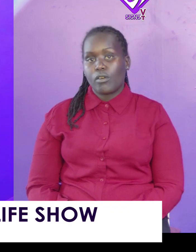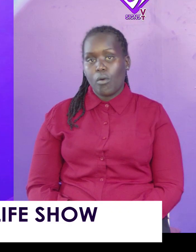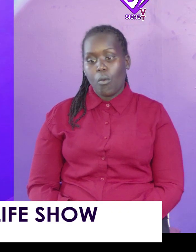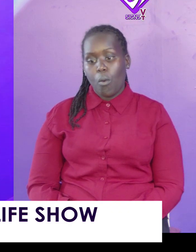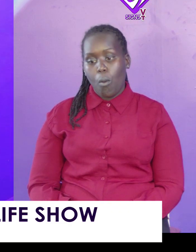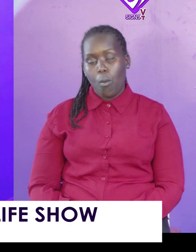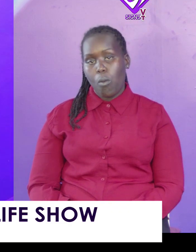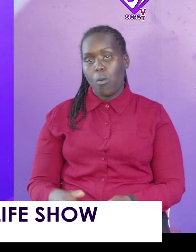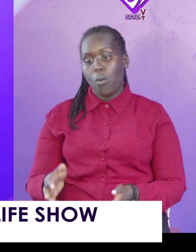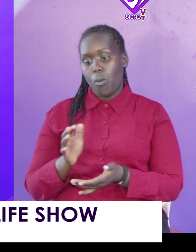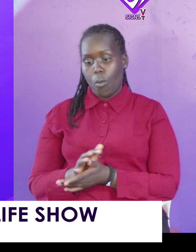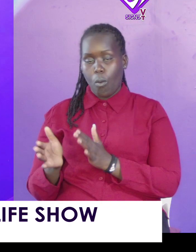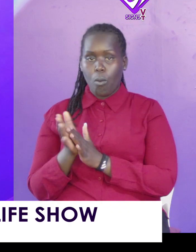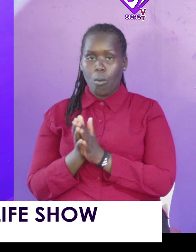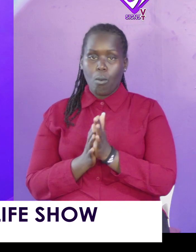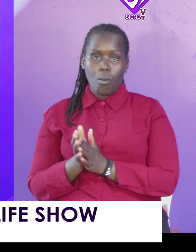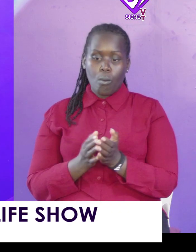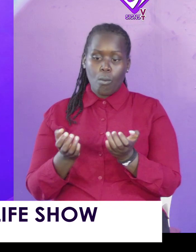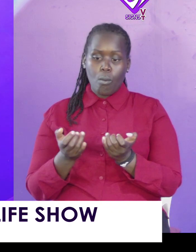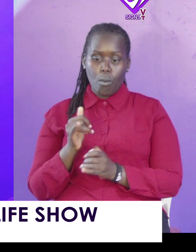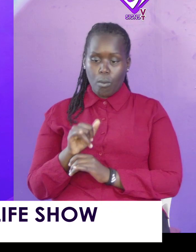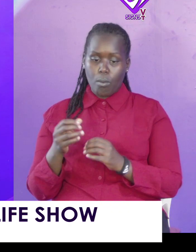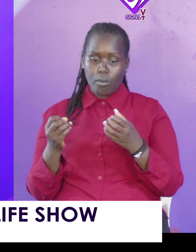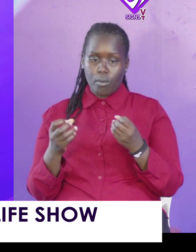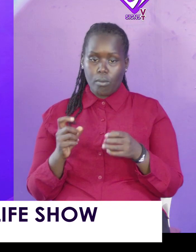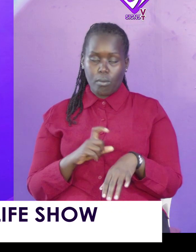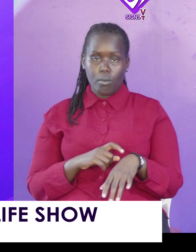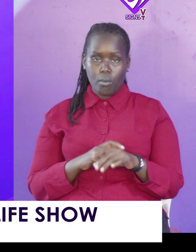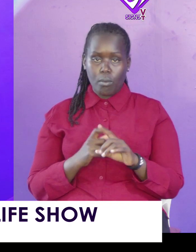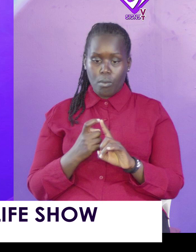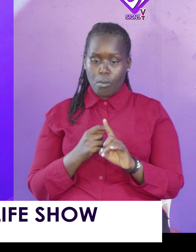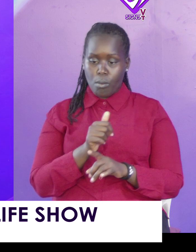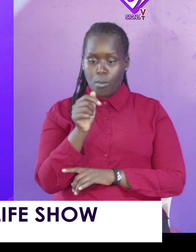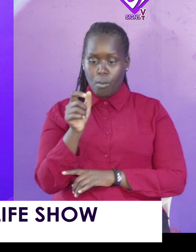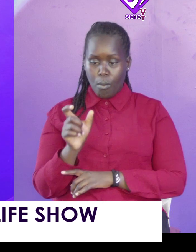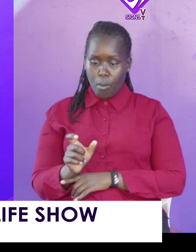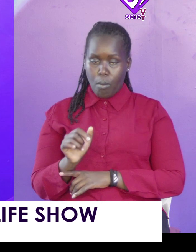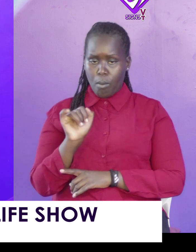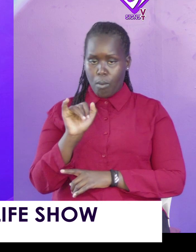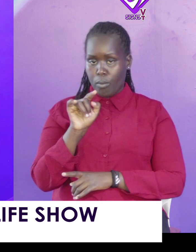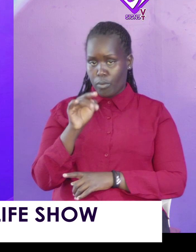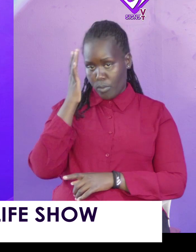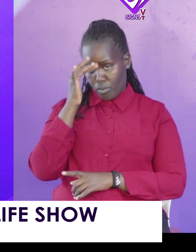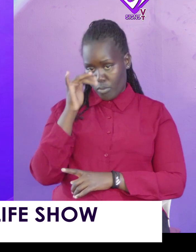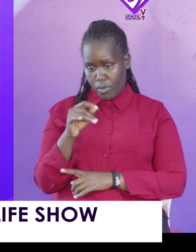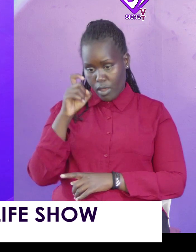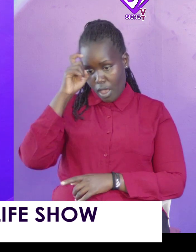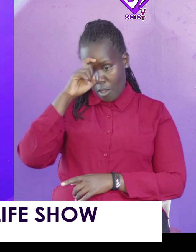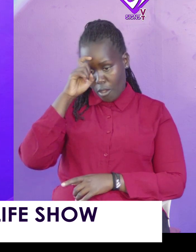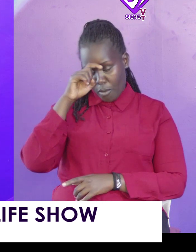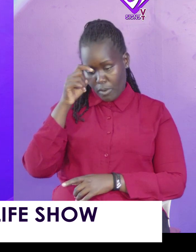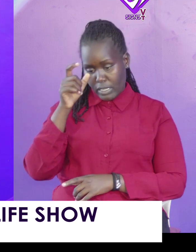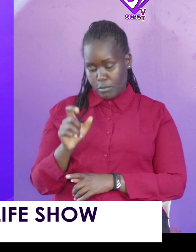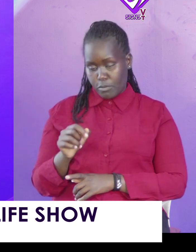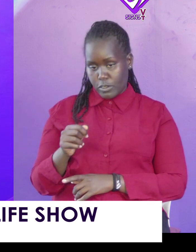without motivation. You need it. And many a times it comes from the other person. Did you know that? A wise person looks foolish when